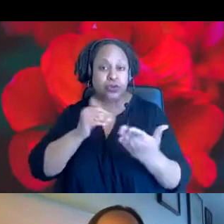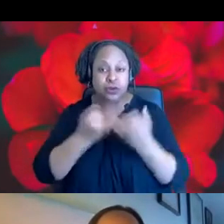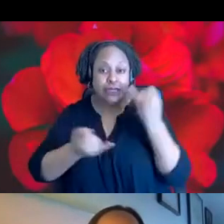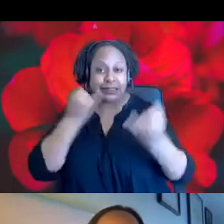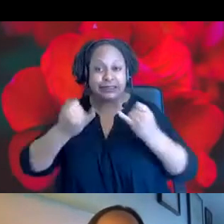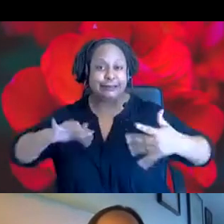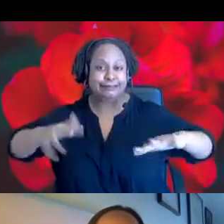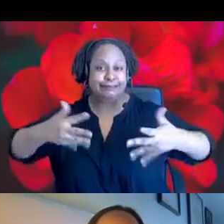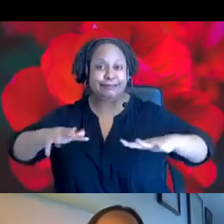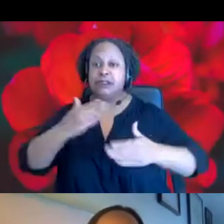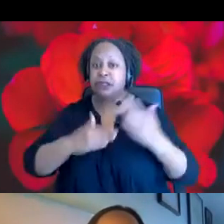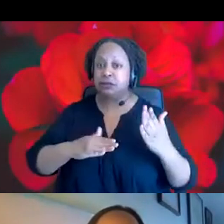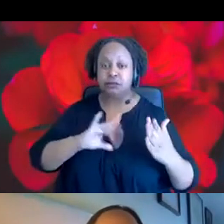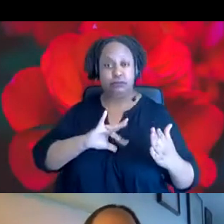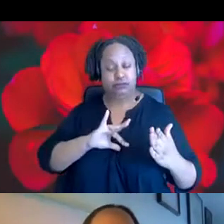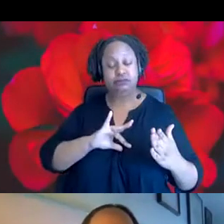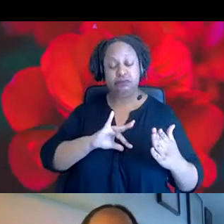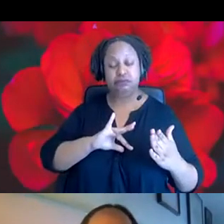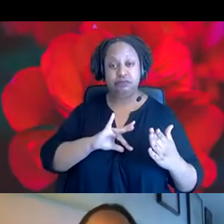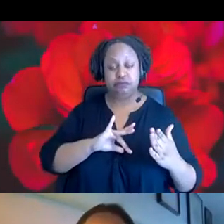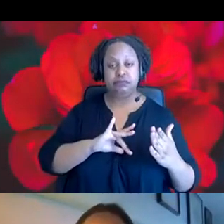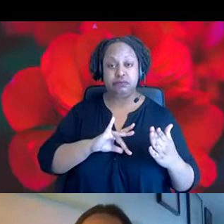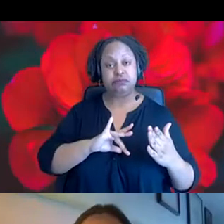But yeah, I like Marian's answer better than mine.